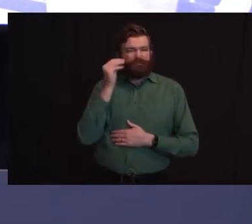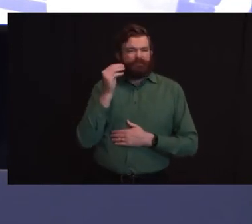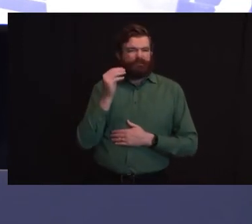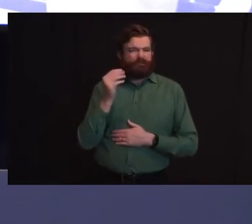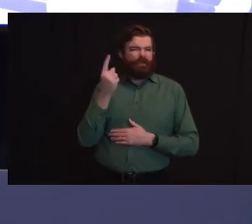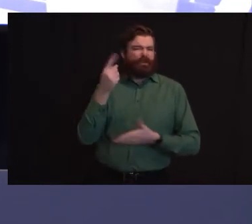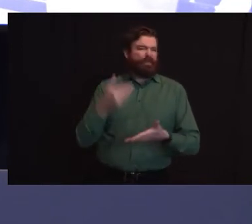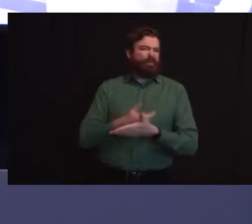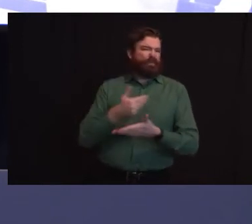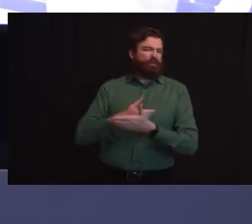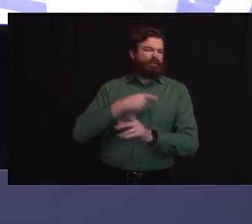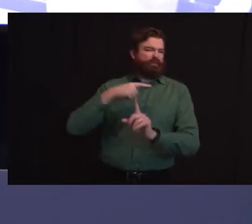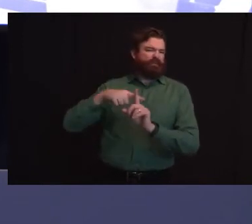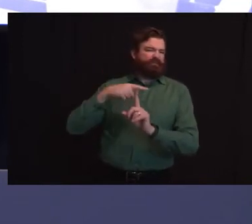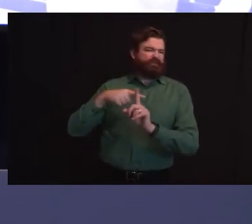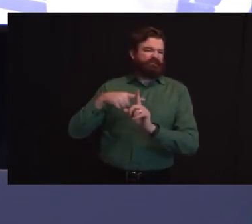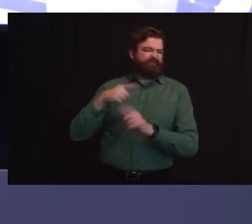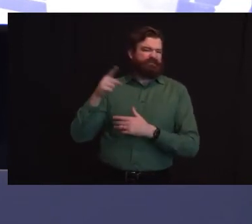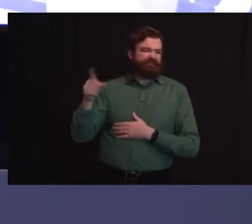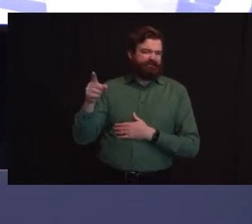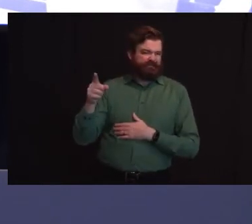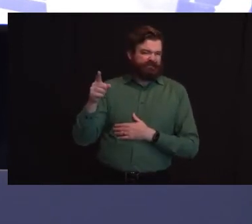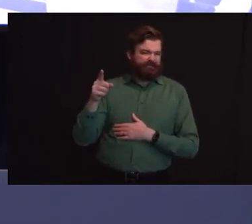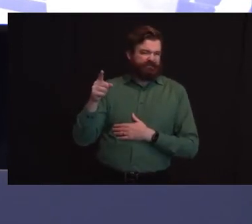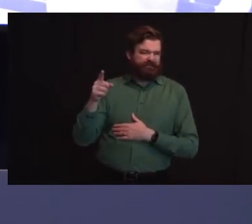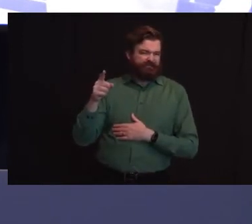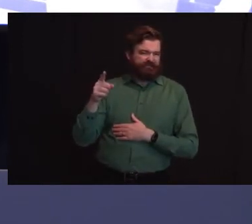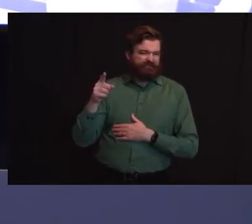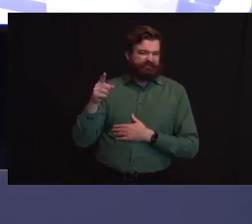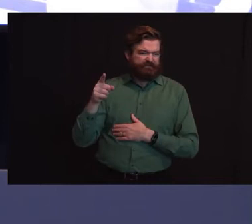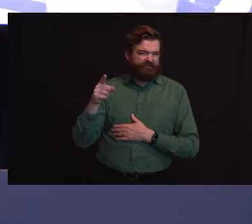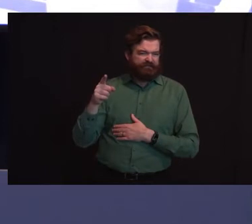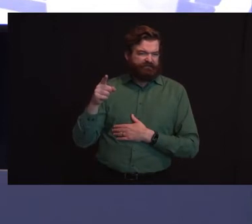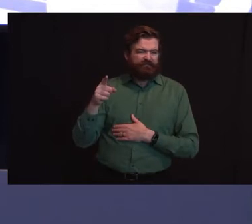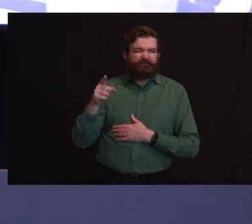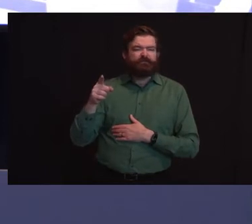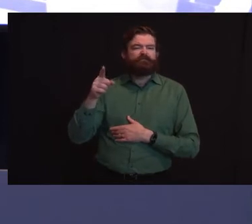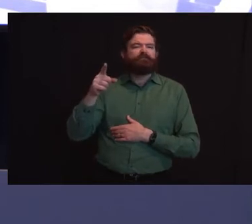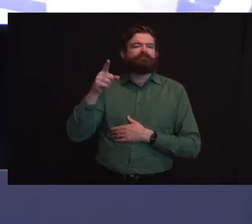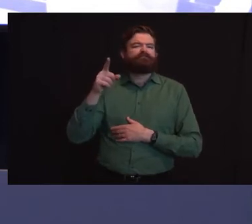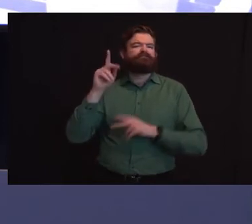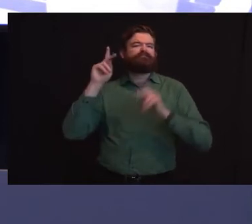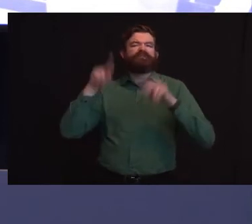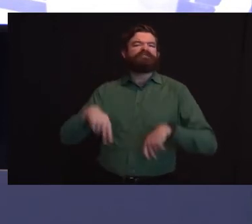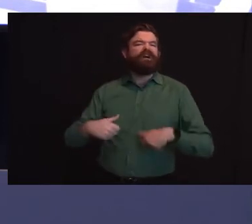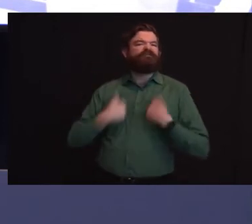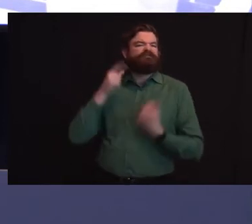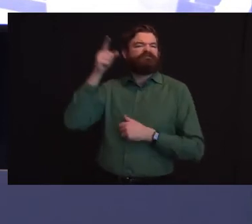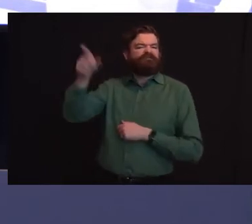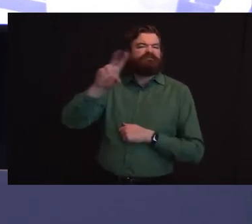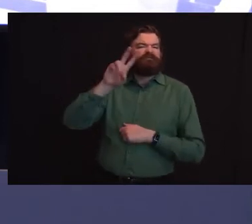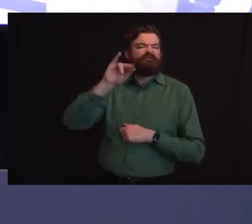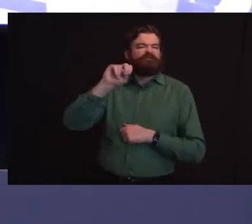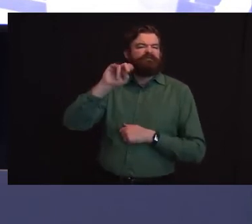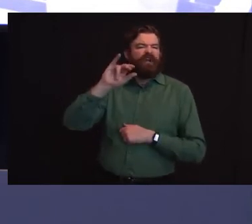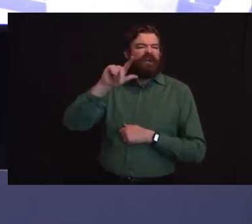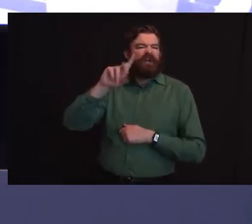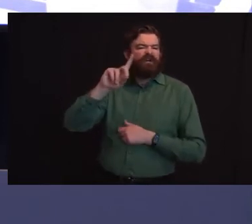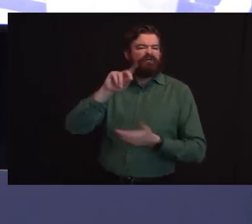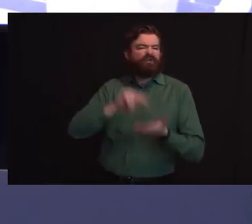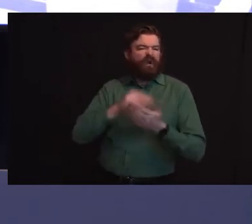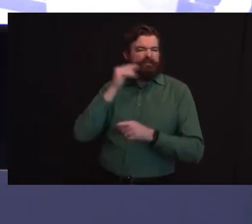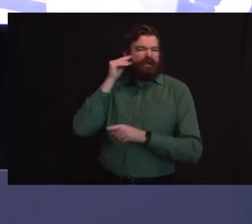resident at the Vineland home. At the state psychiatric hospitals, there has been 1 new positive patient at